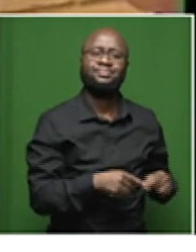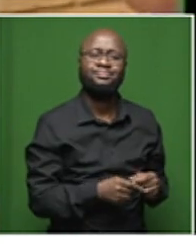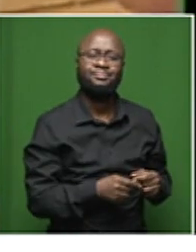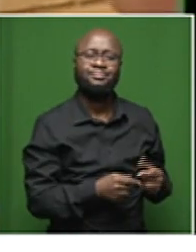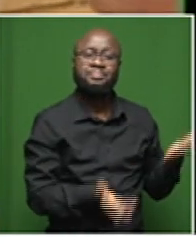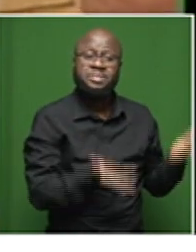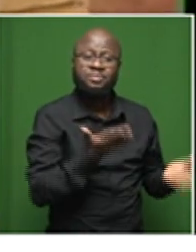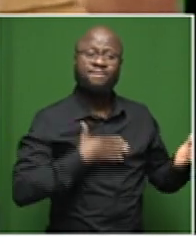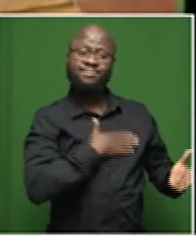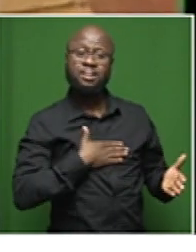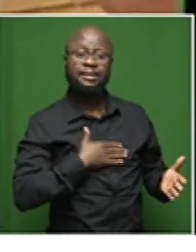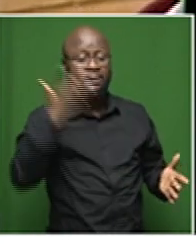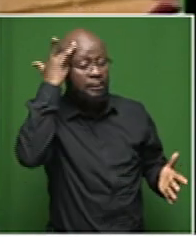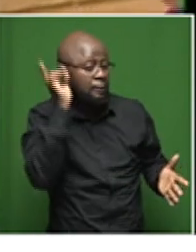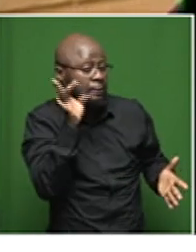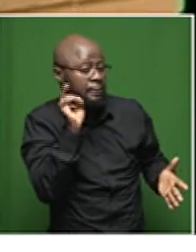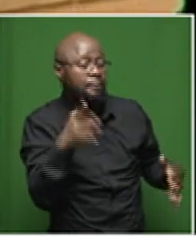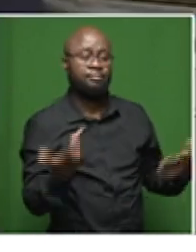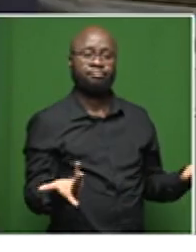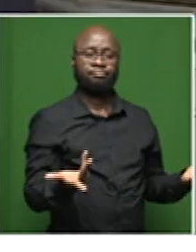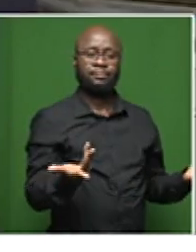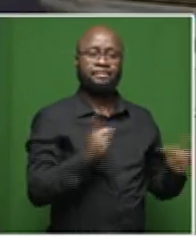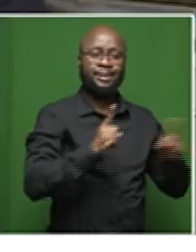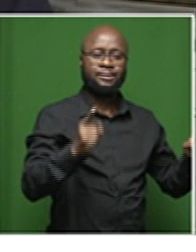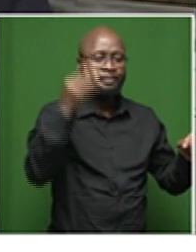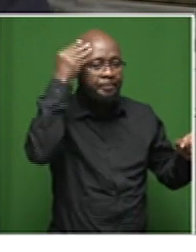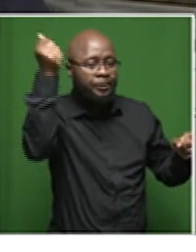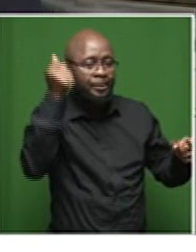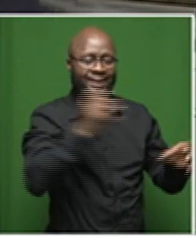like severe headaches that do not go away,